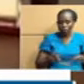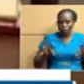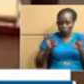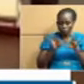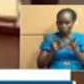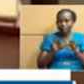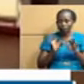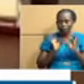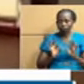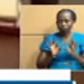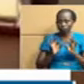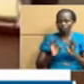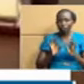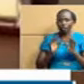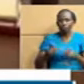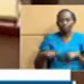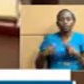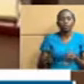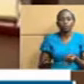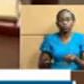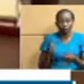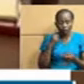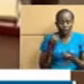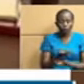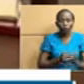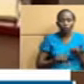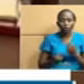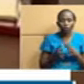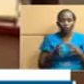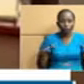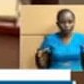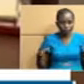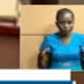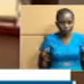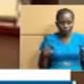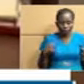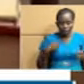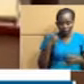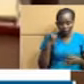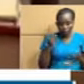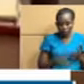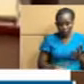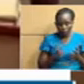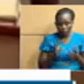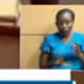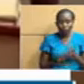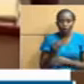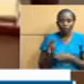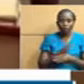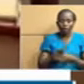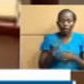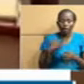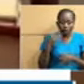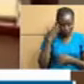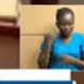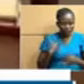on economic growth. And in my view, if we can put together a business case, and I know there's a very, very